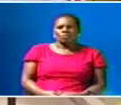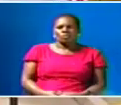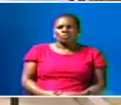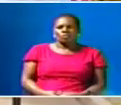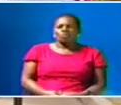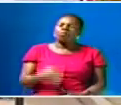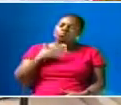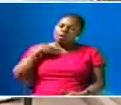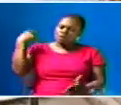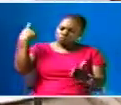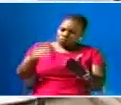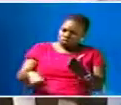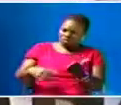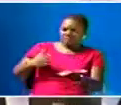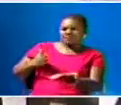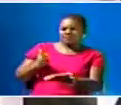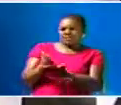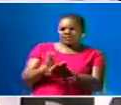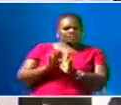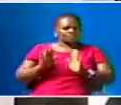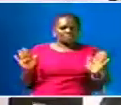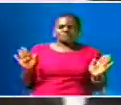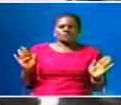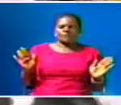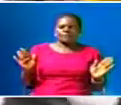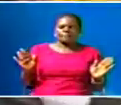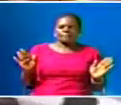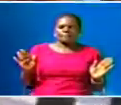All they wanted was justice.